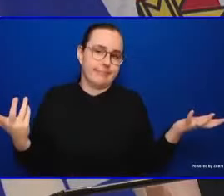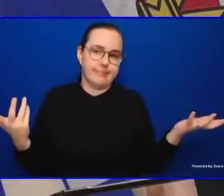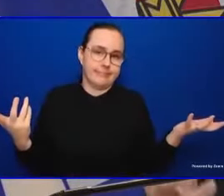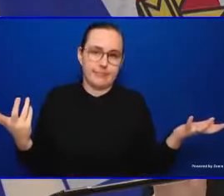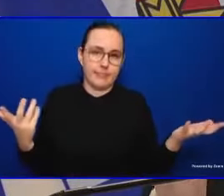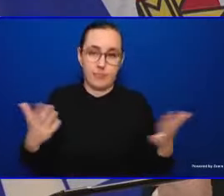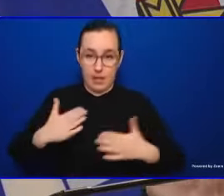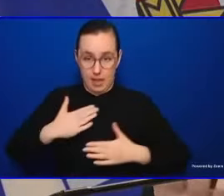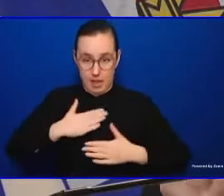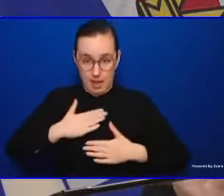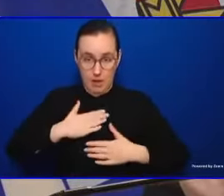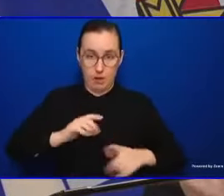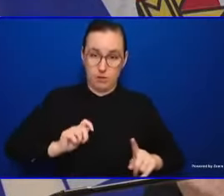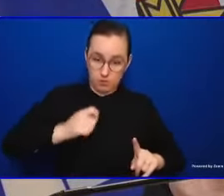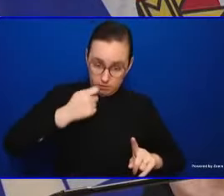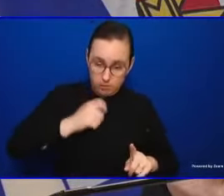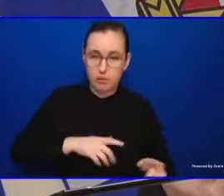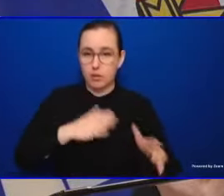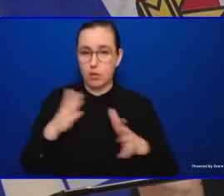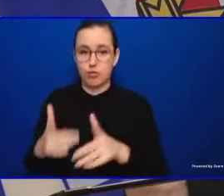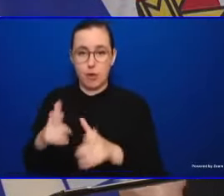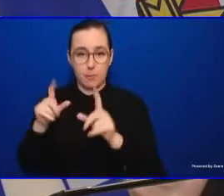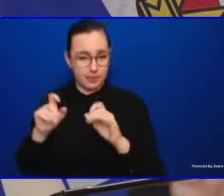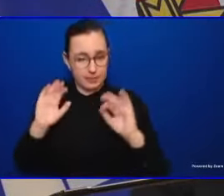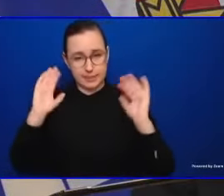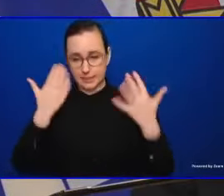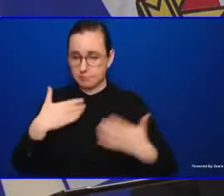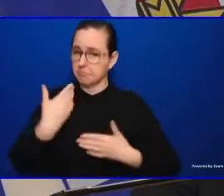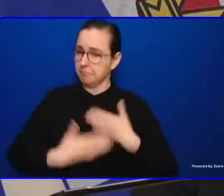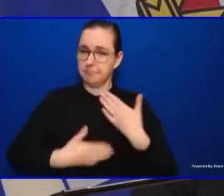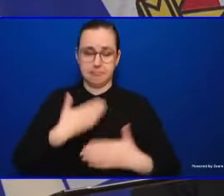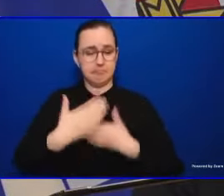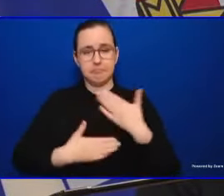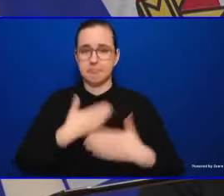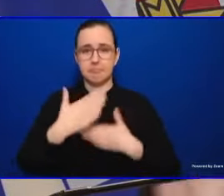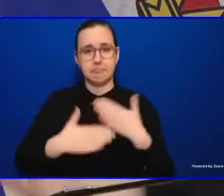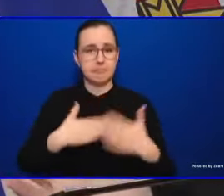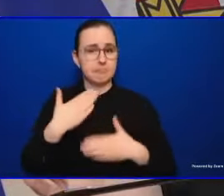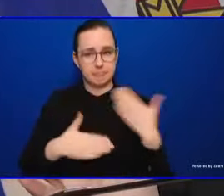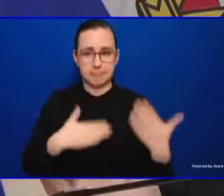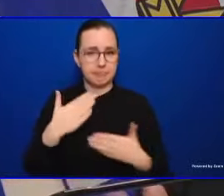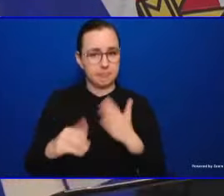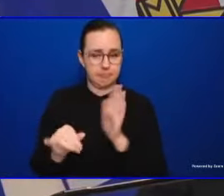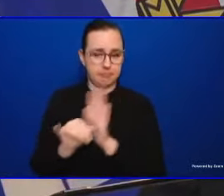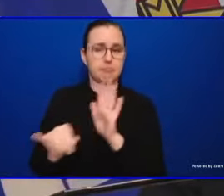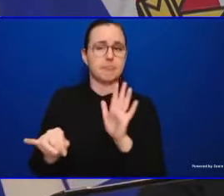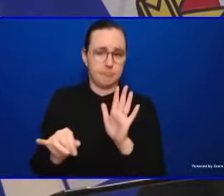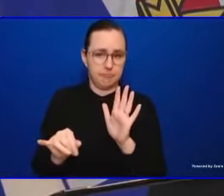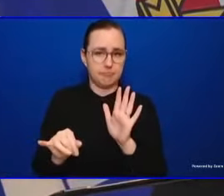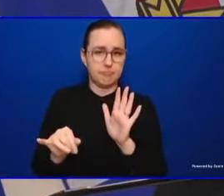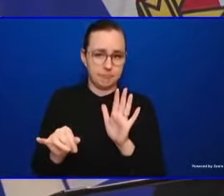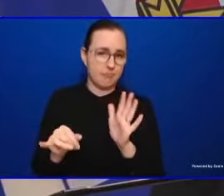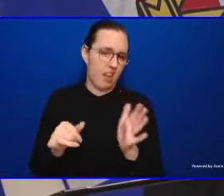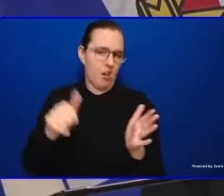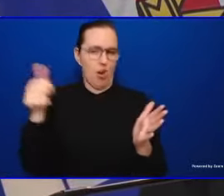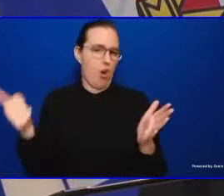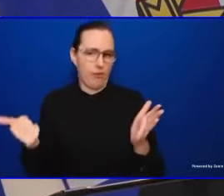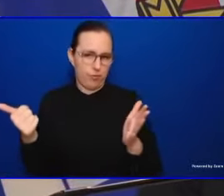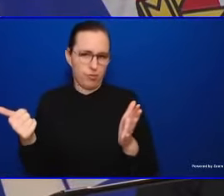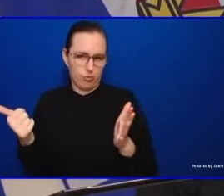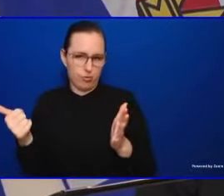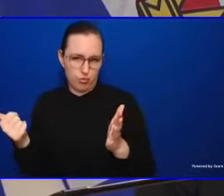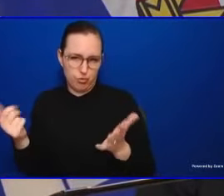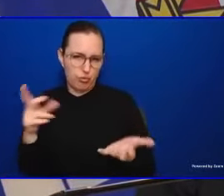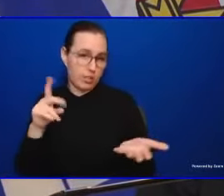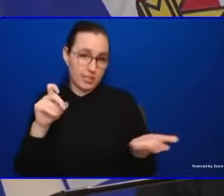from what we can tell for Omicron as for Delta and the other strains that we're seeing. So not perfect by any means, but still the nasal